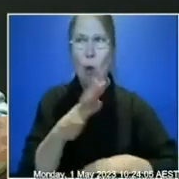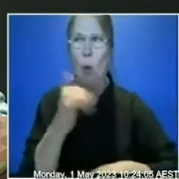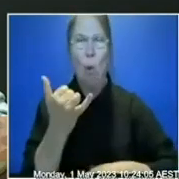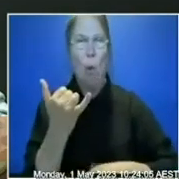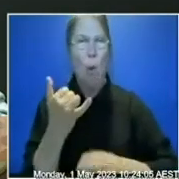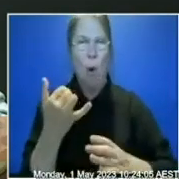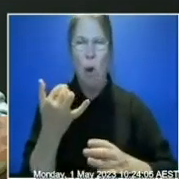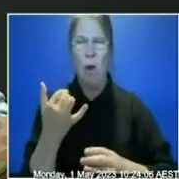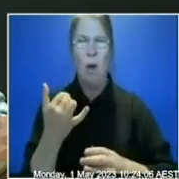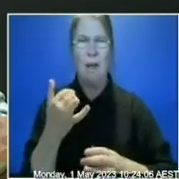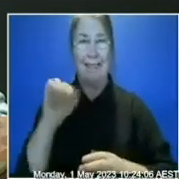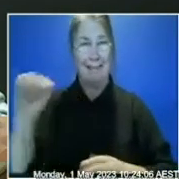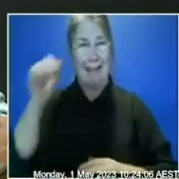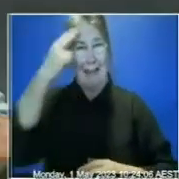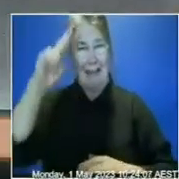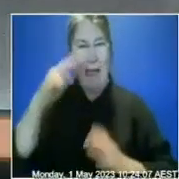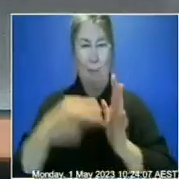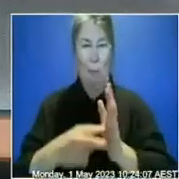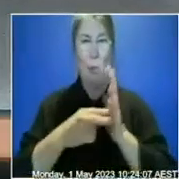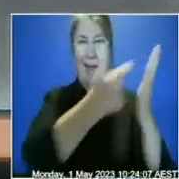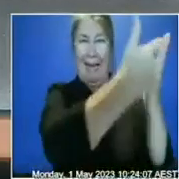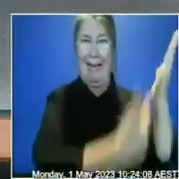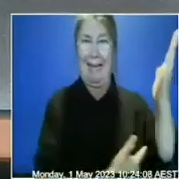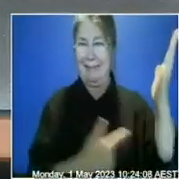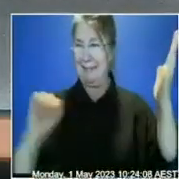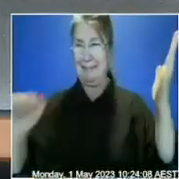require. Is that correct?